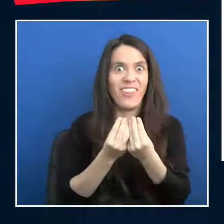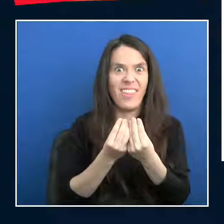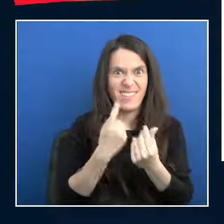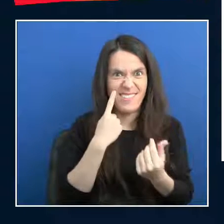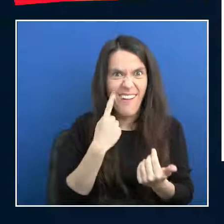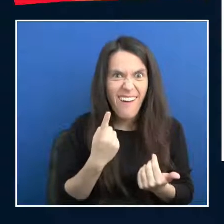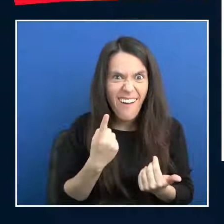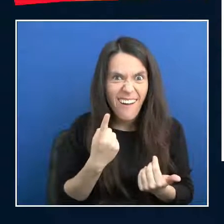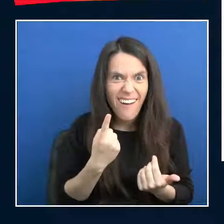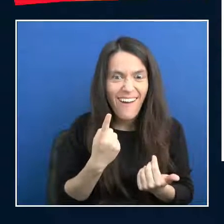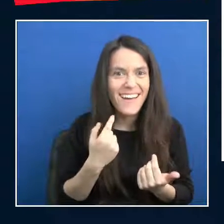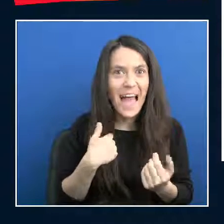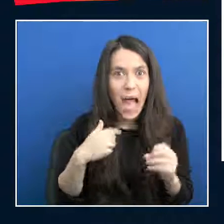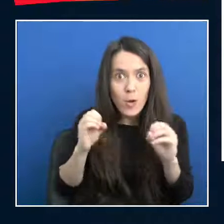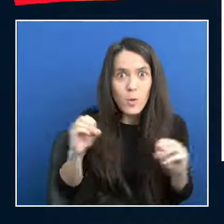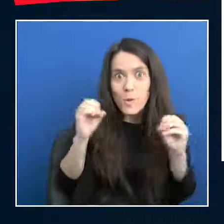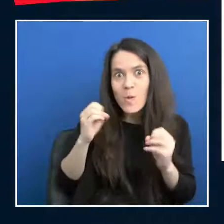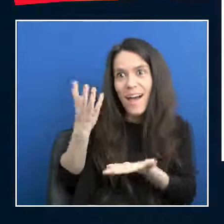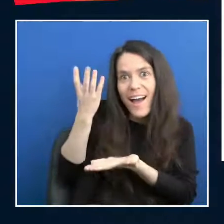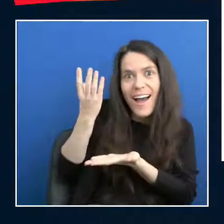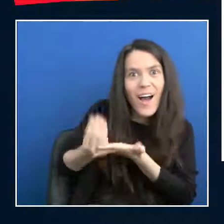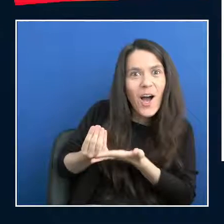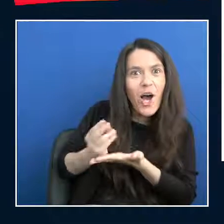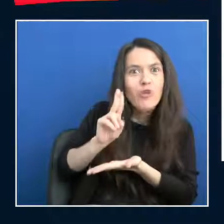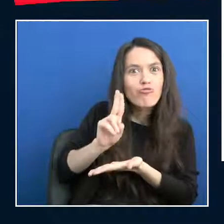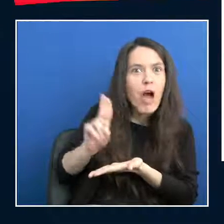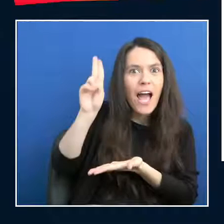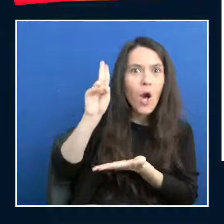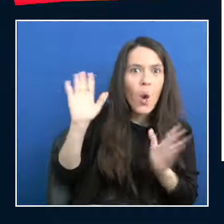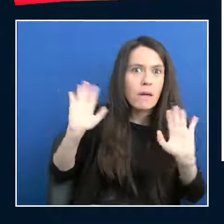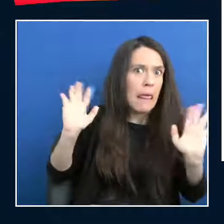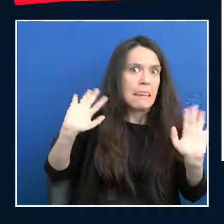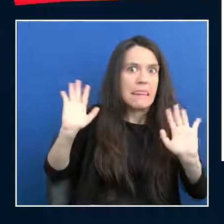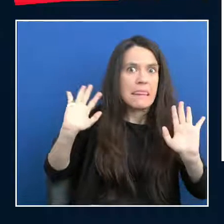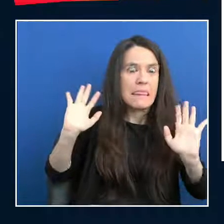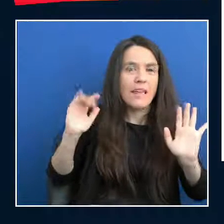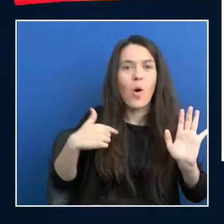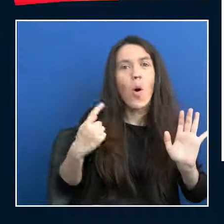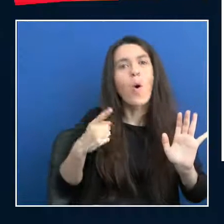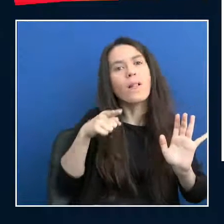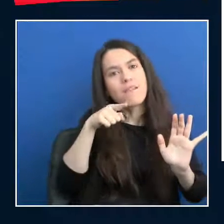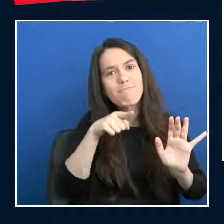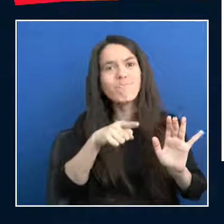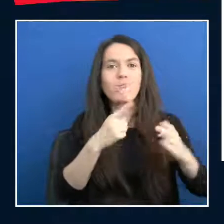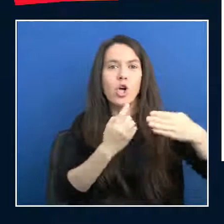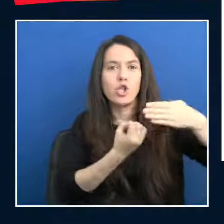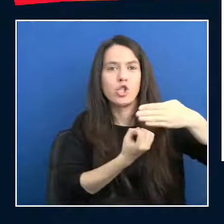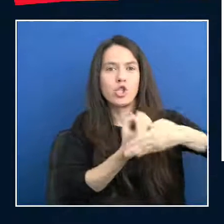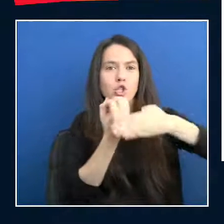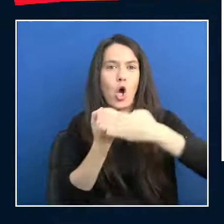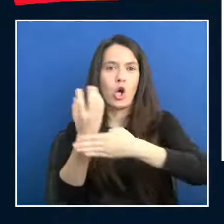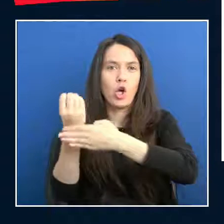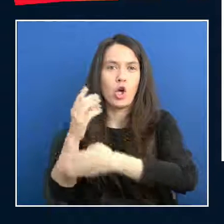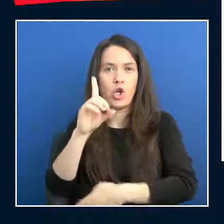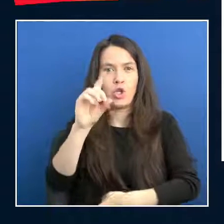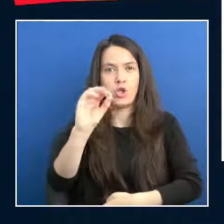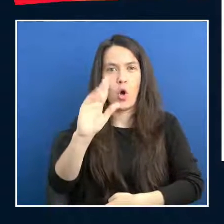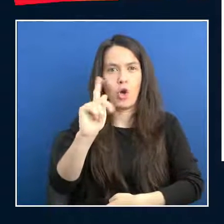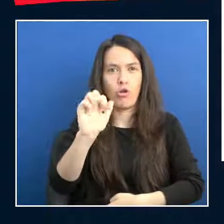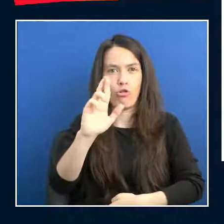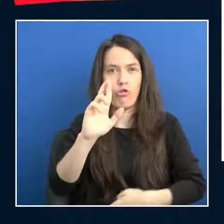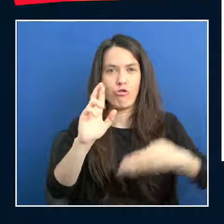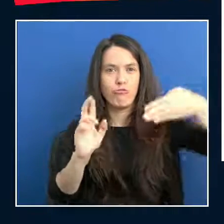installed Umbraco. Trust me, I haven't done it before. I just used this Dockerfile. You can also find it on my GitHub